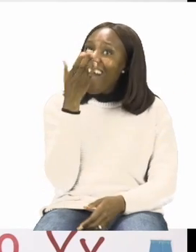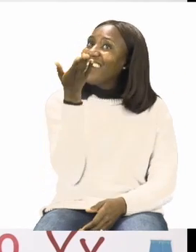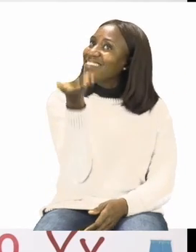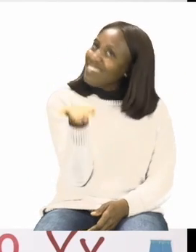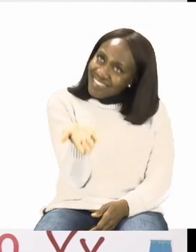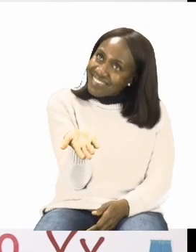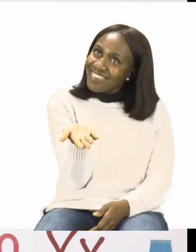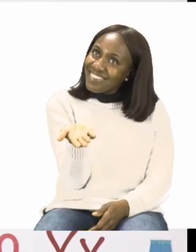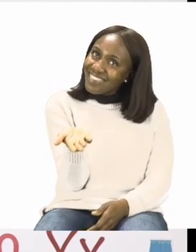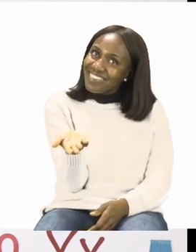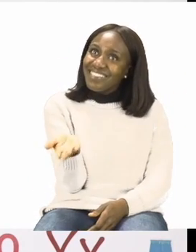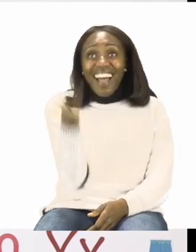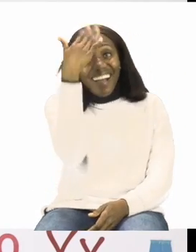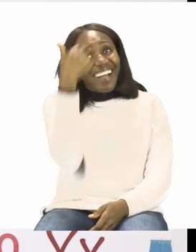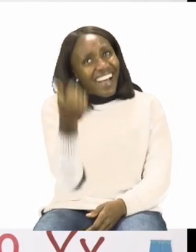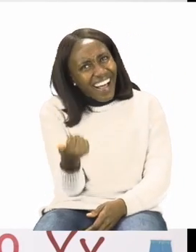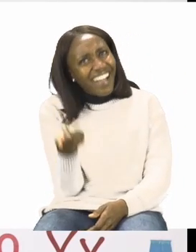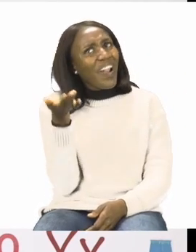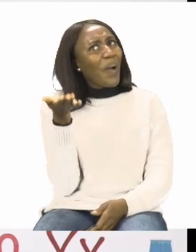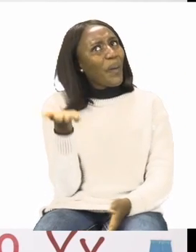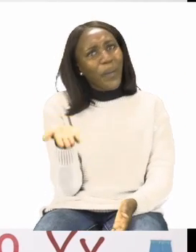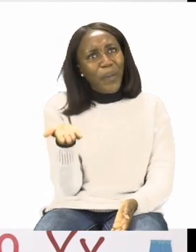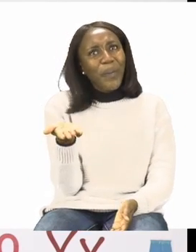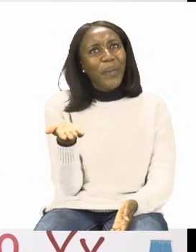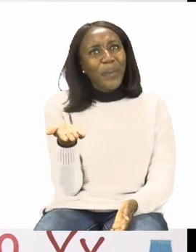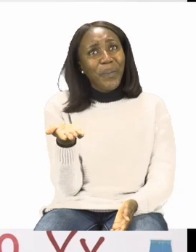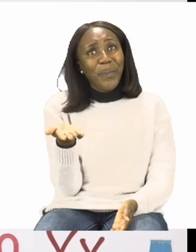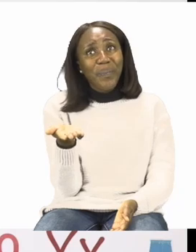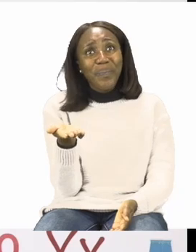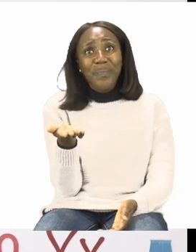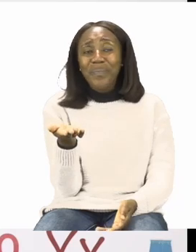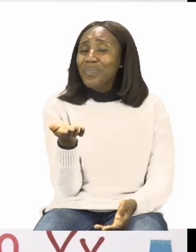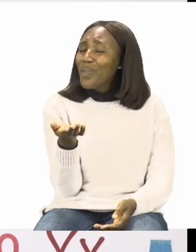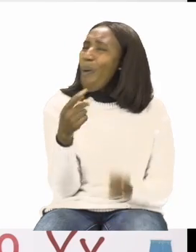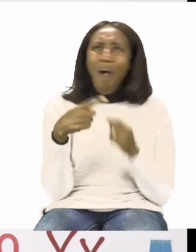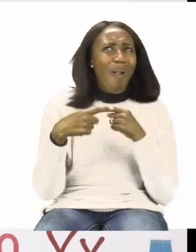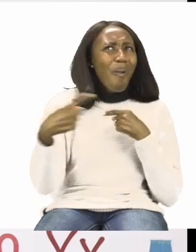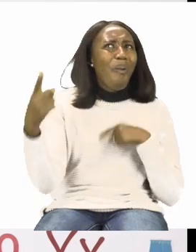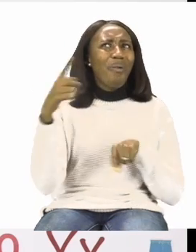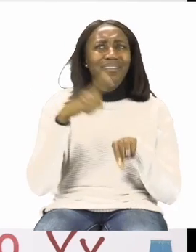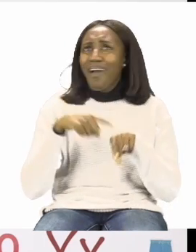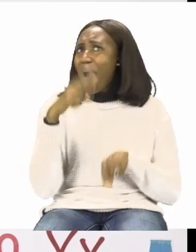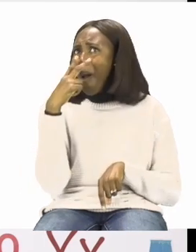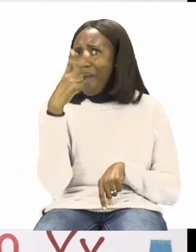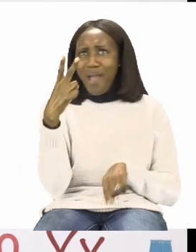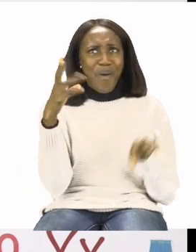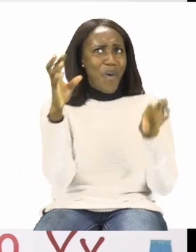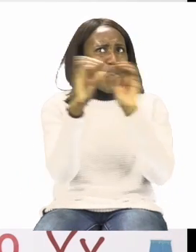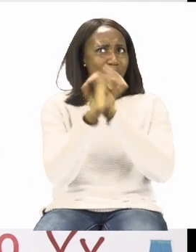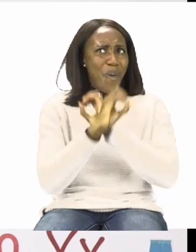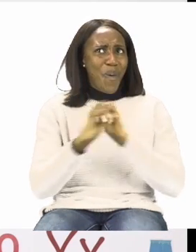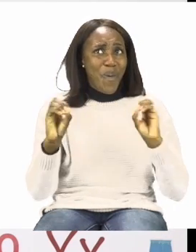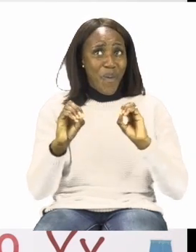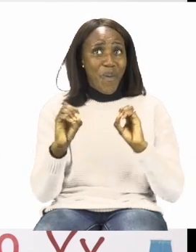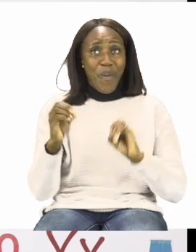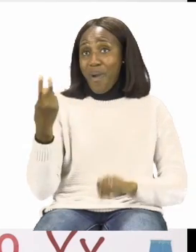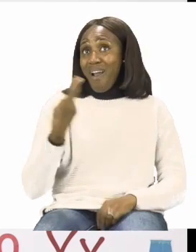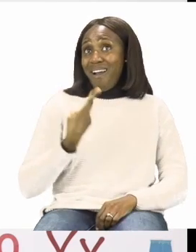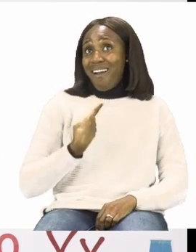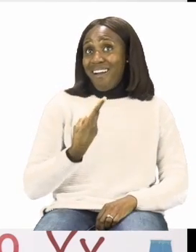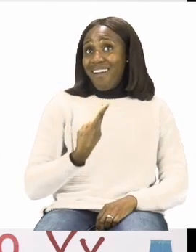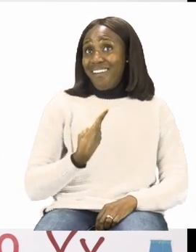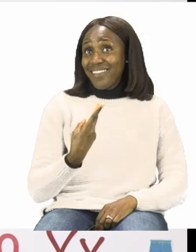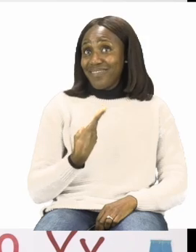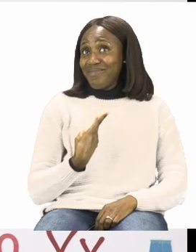are. Hello, Zoshi. It's been a while. So, from me and